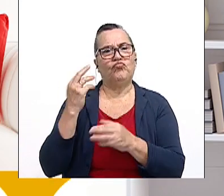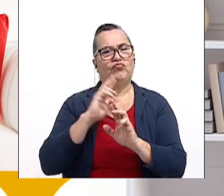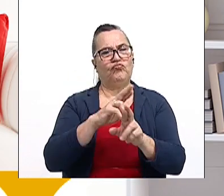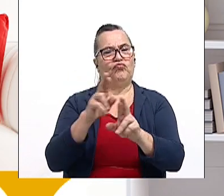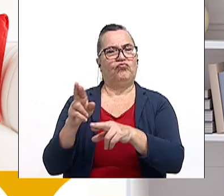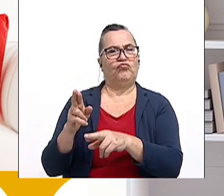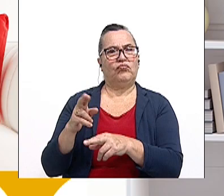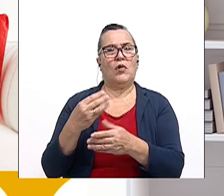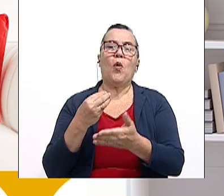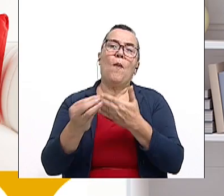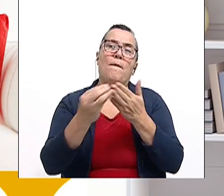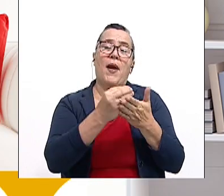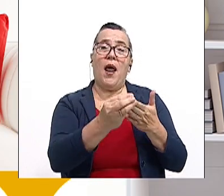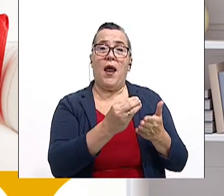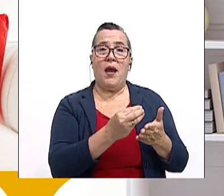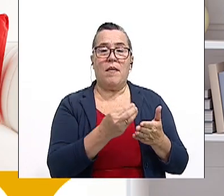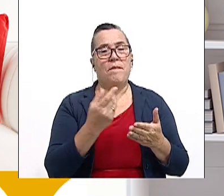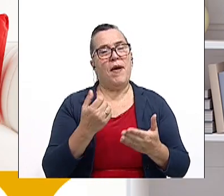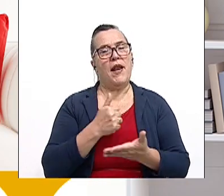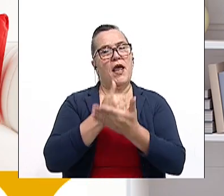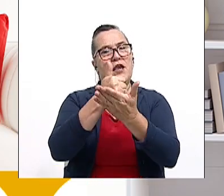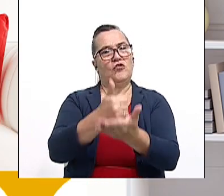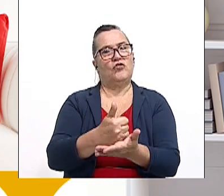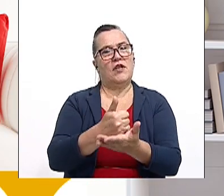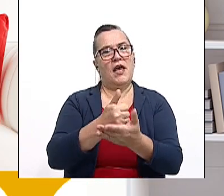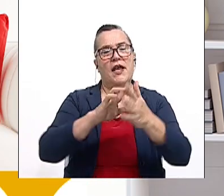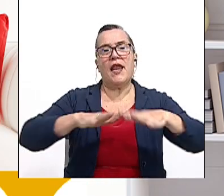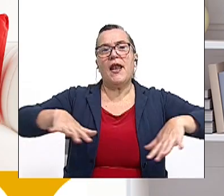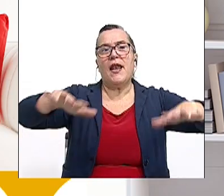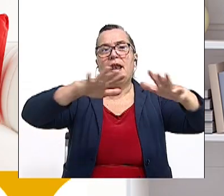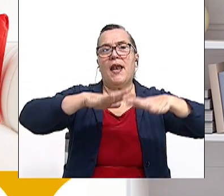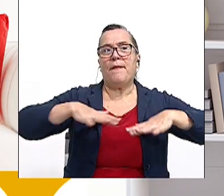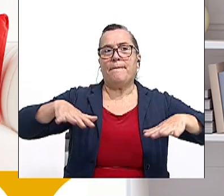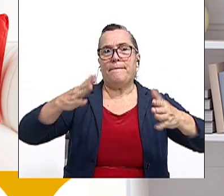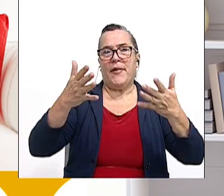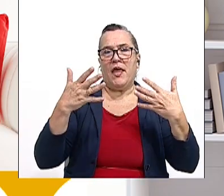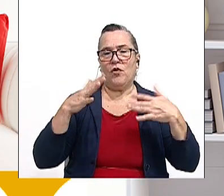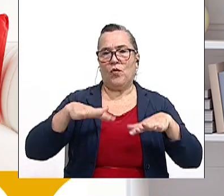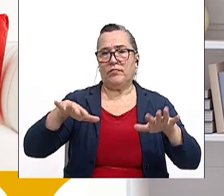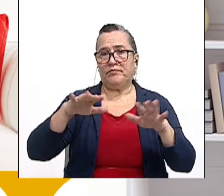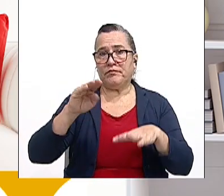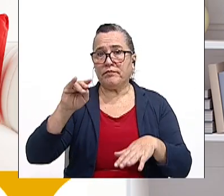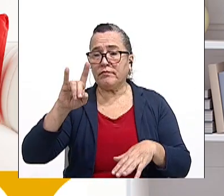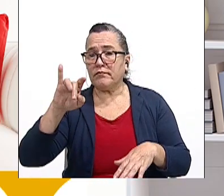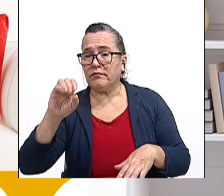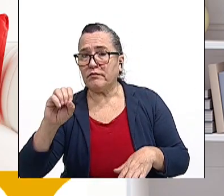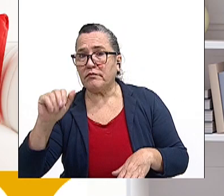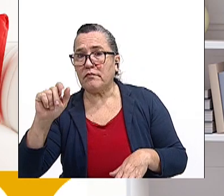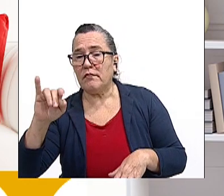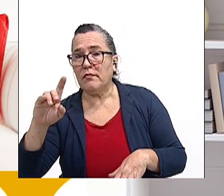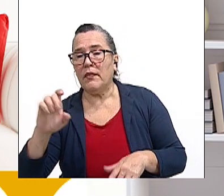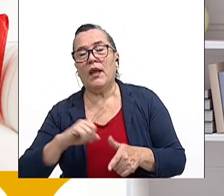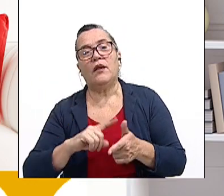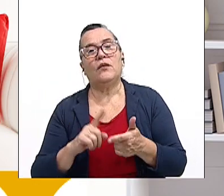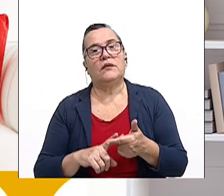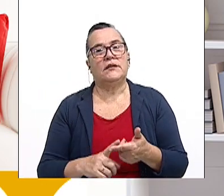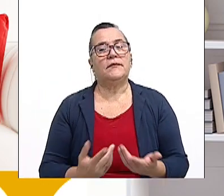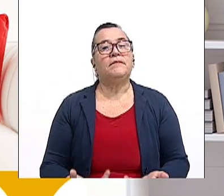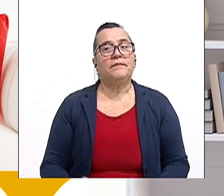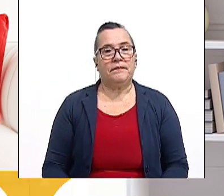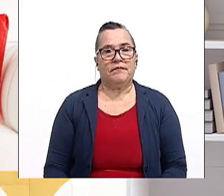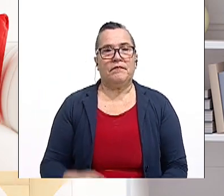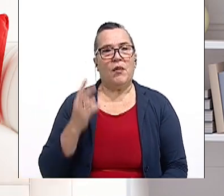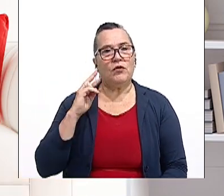we buy to help the environment? Okay, so we are going to see